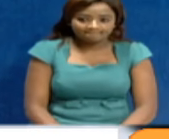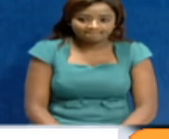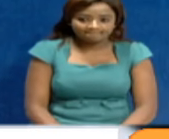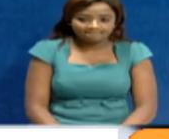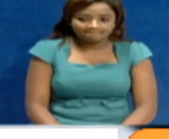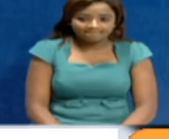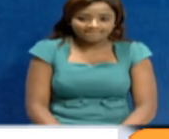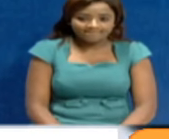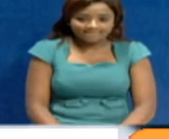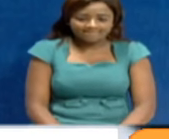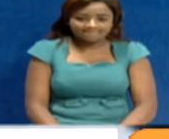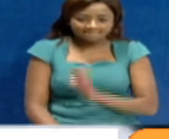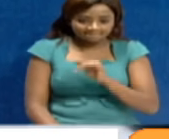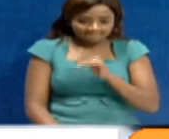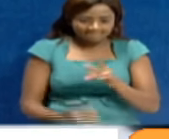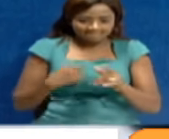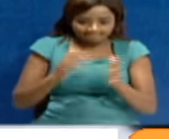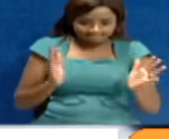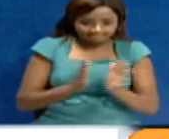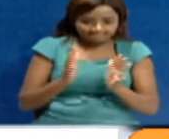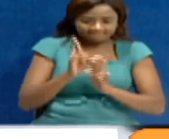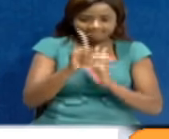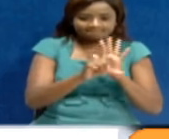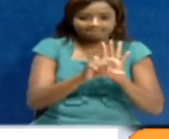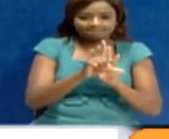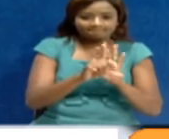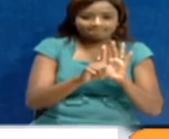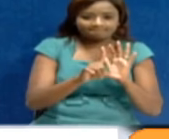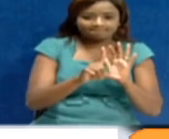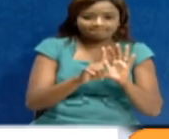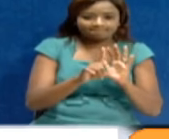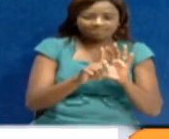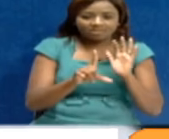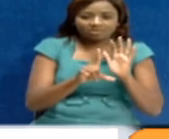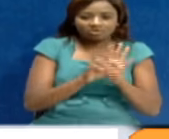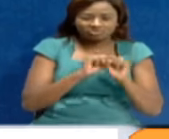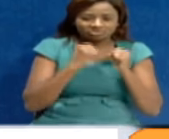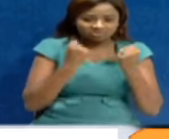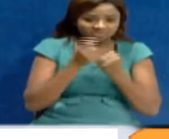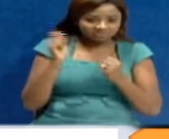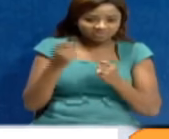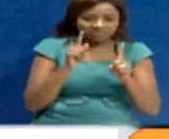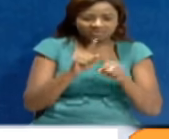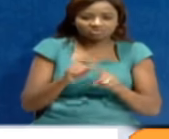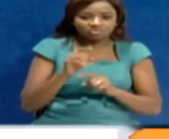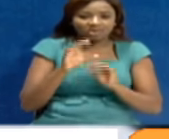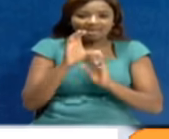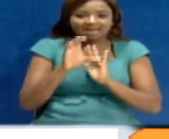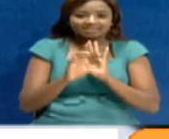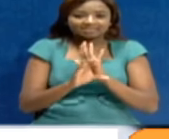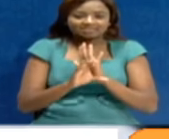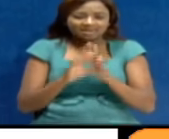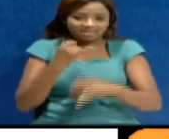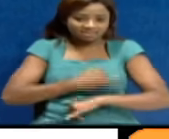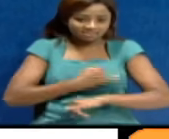to urge, and the Law Society of Kenya also supported the case, Katiba Institute supported the case, and we're able to achieve what we achieved. Okay,